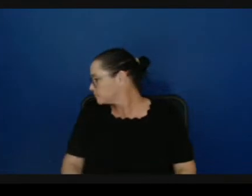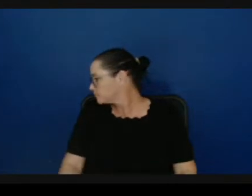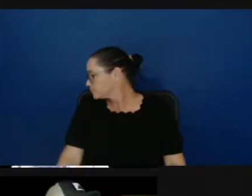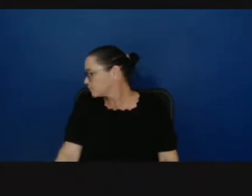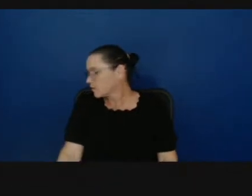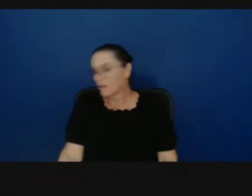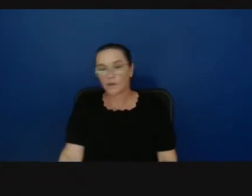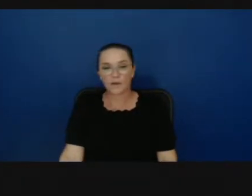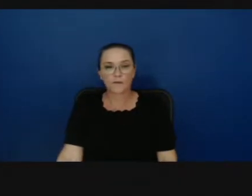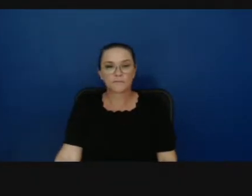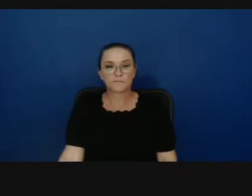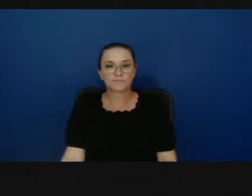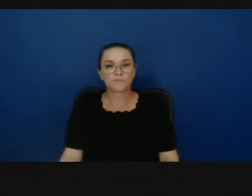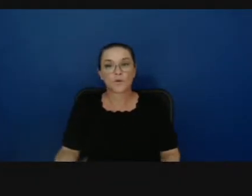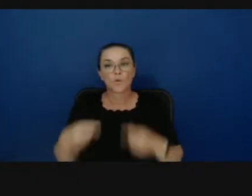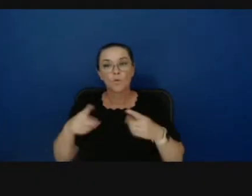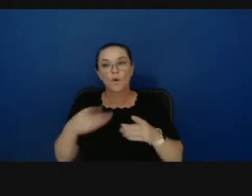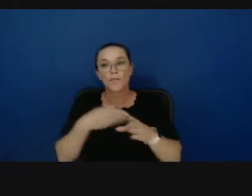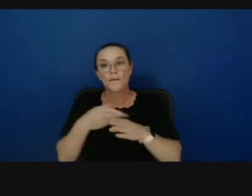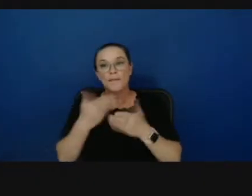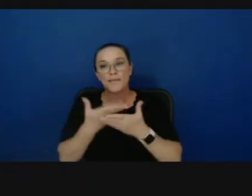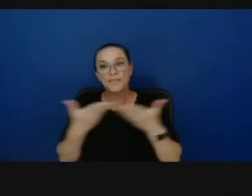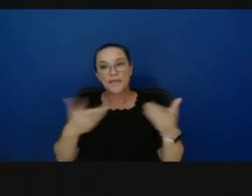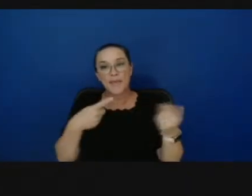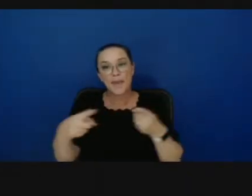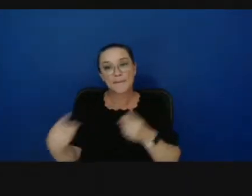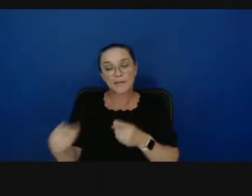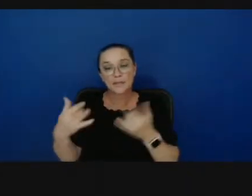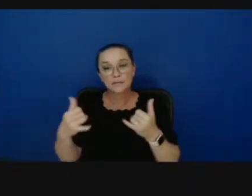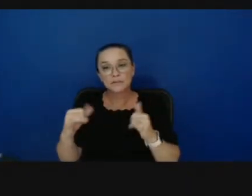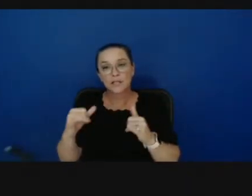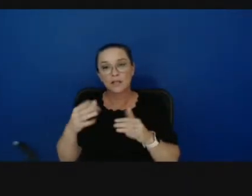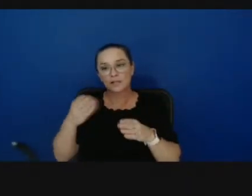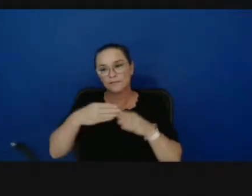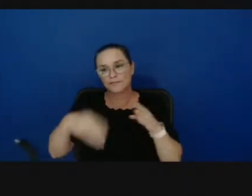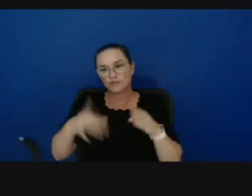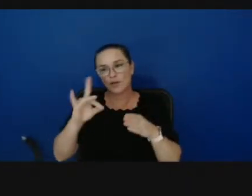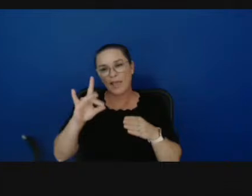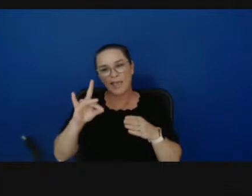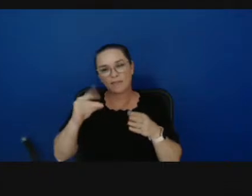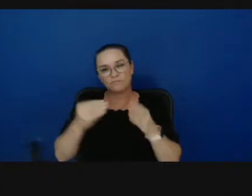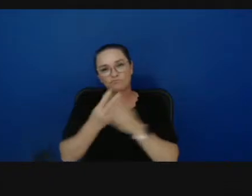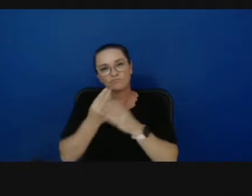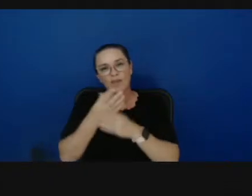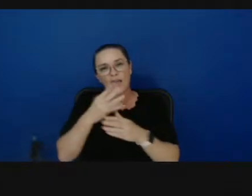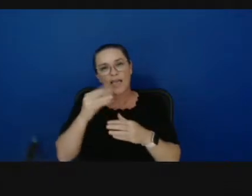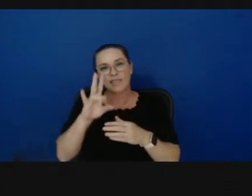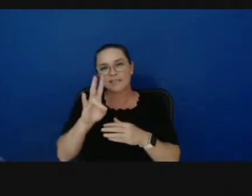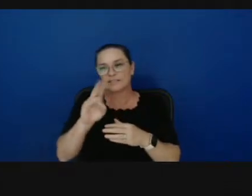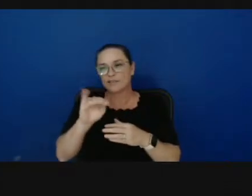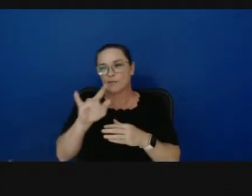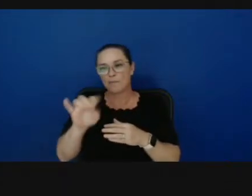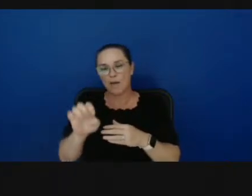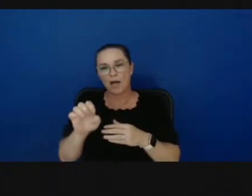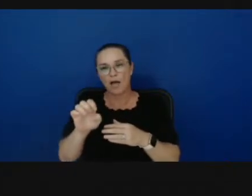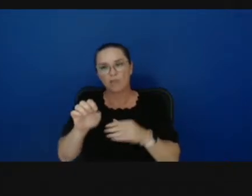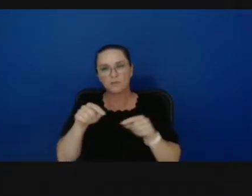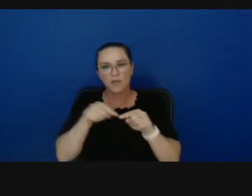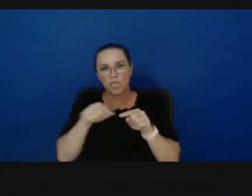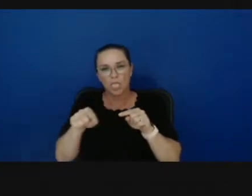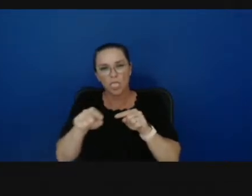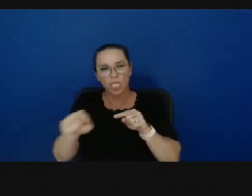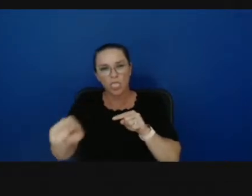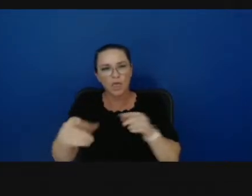So while the main thing going on still is the eruption at Fissure 8 and that 7-mile long lava channel going down to feed